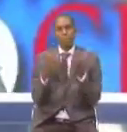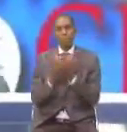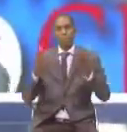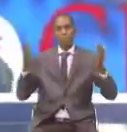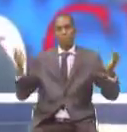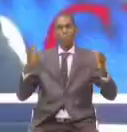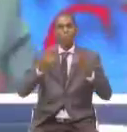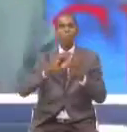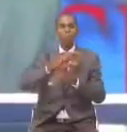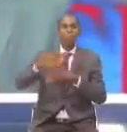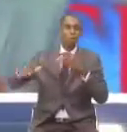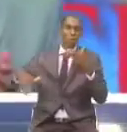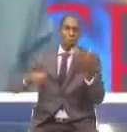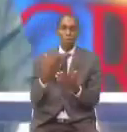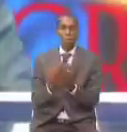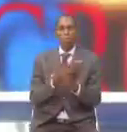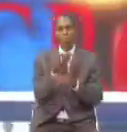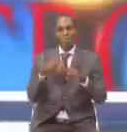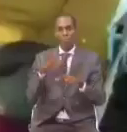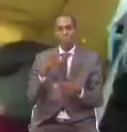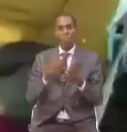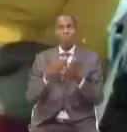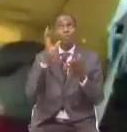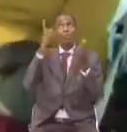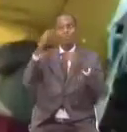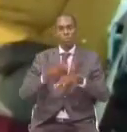in all nations, it will come